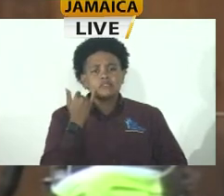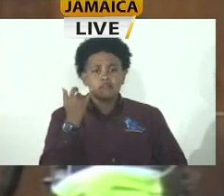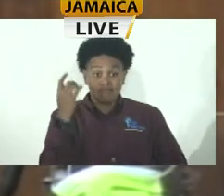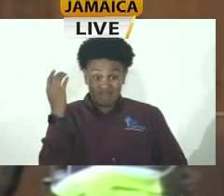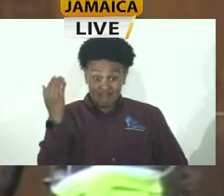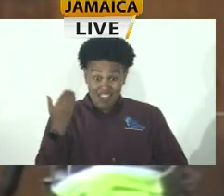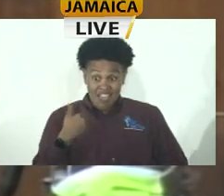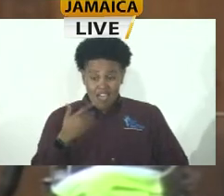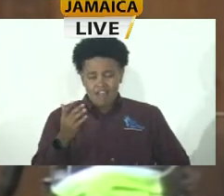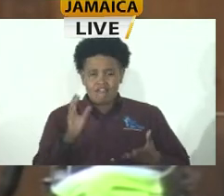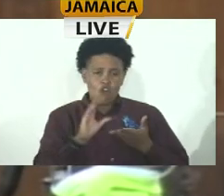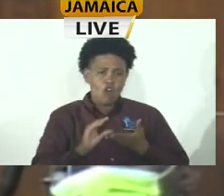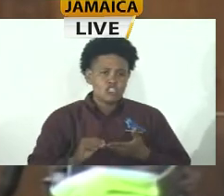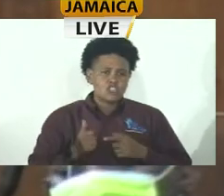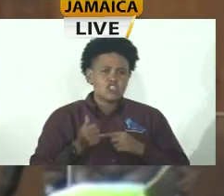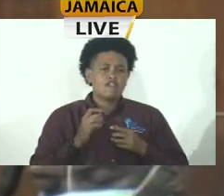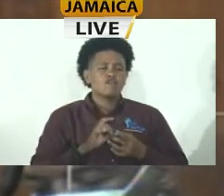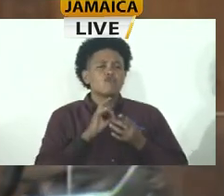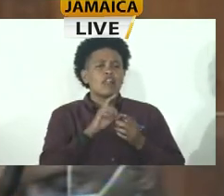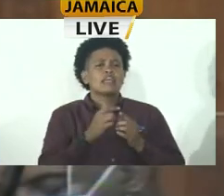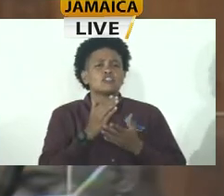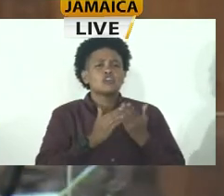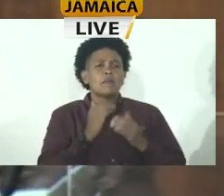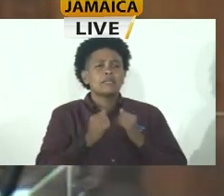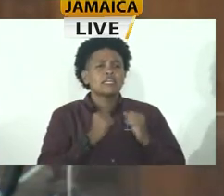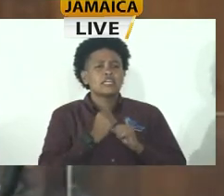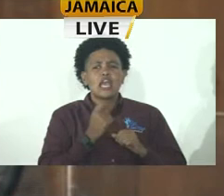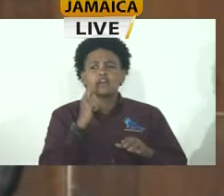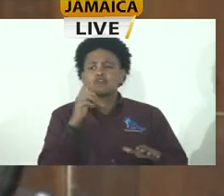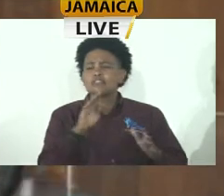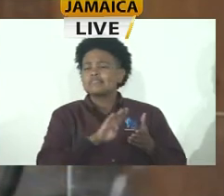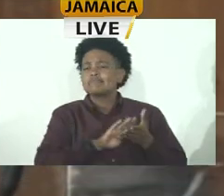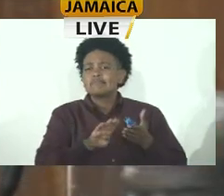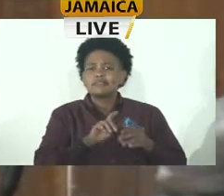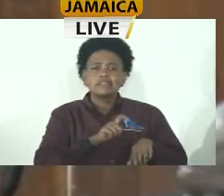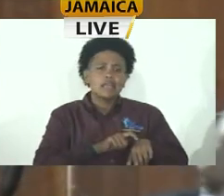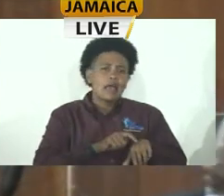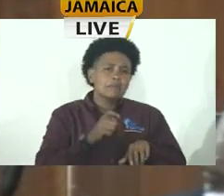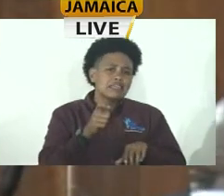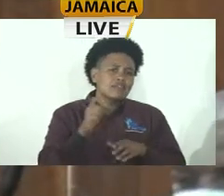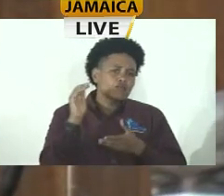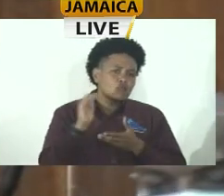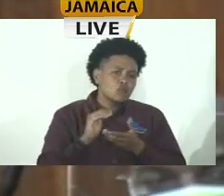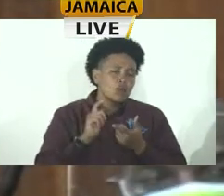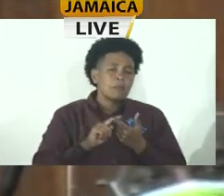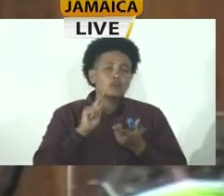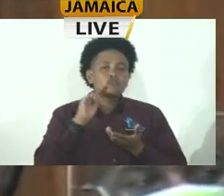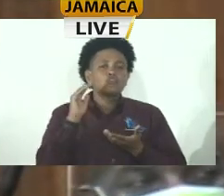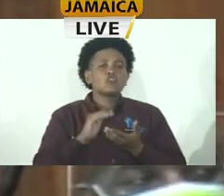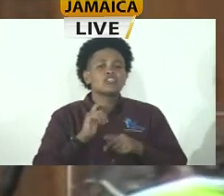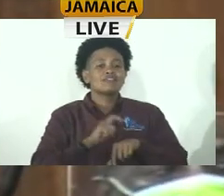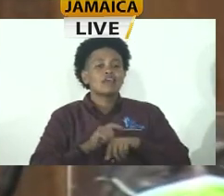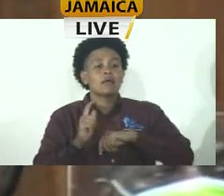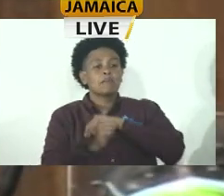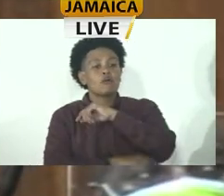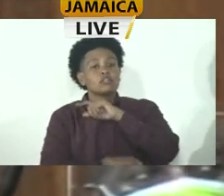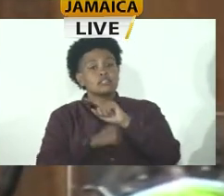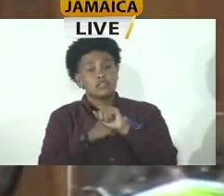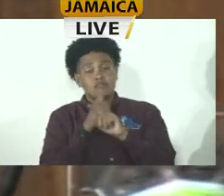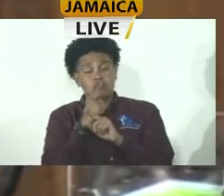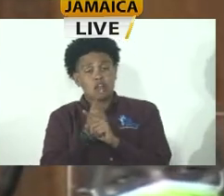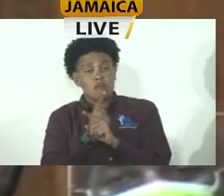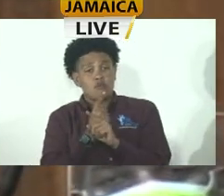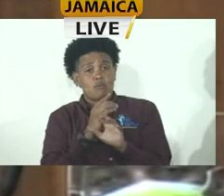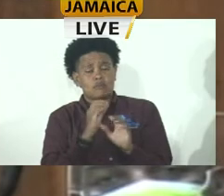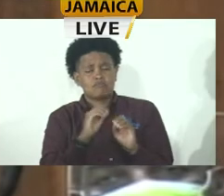terms of some years taken off and the reduction of sentences is quite appropriate